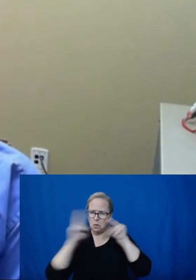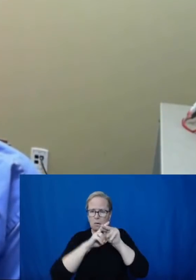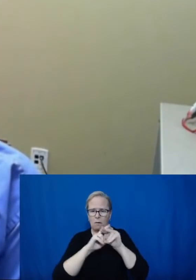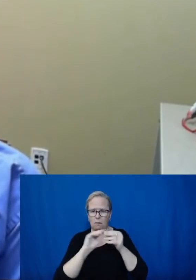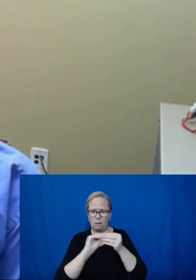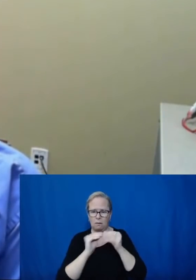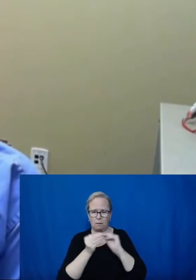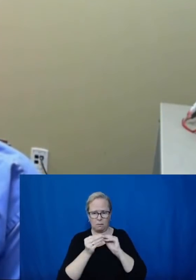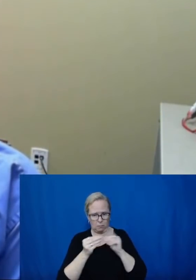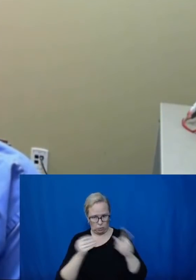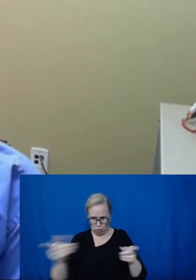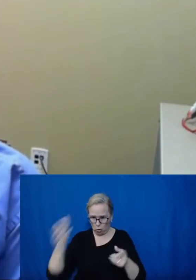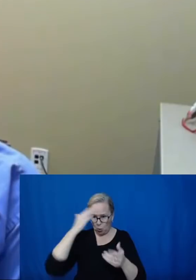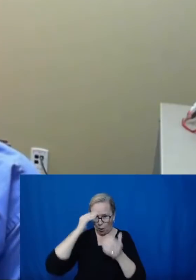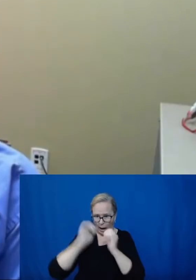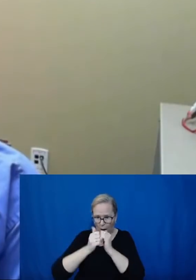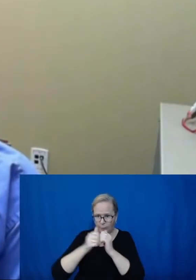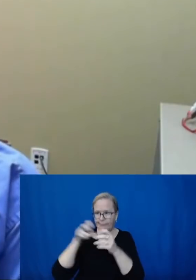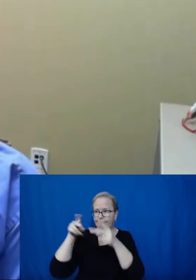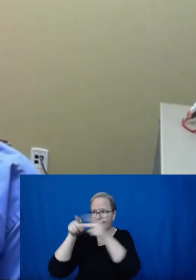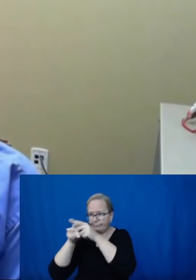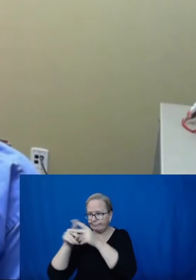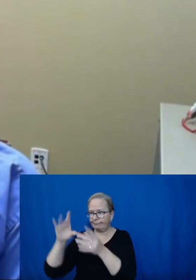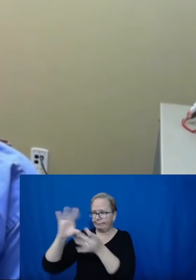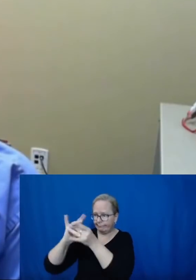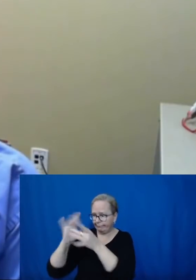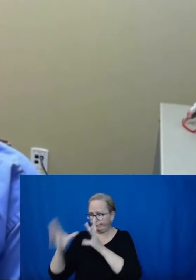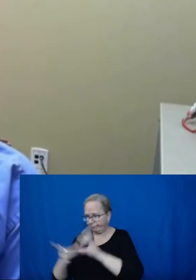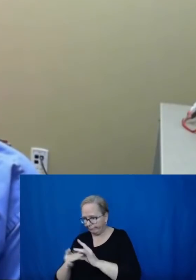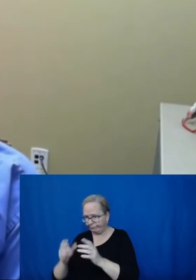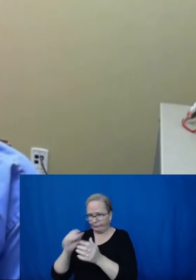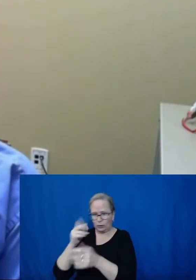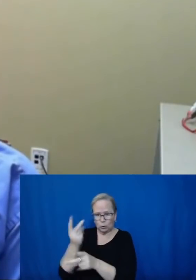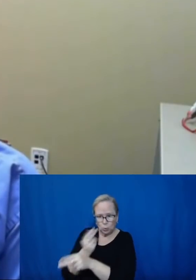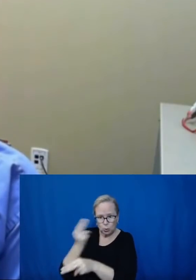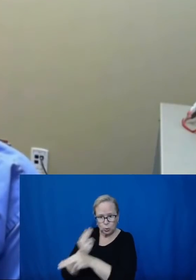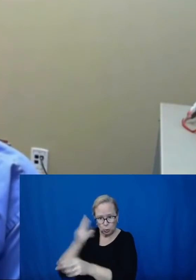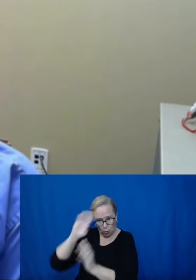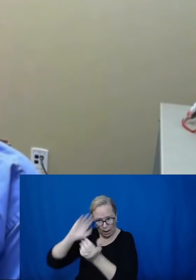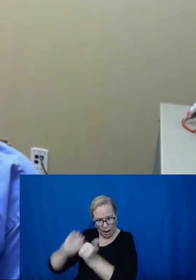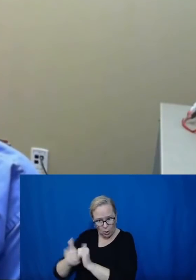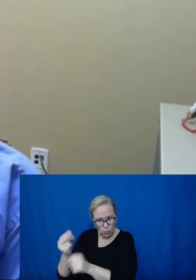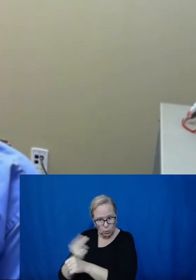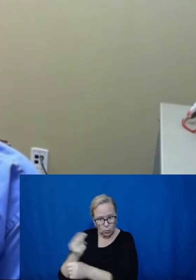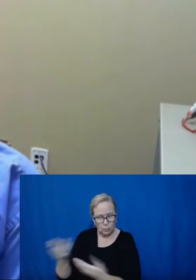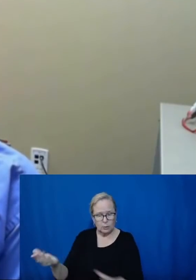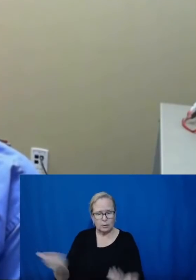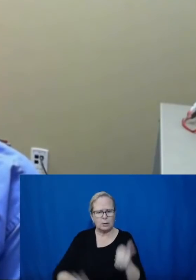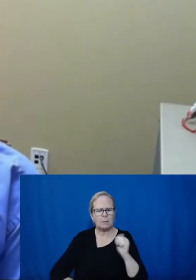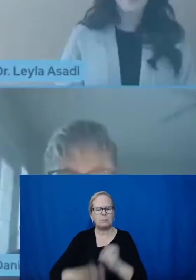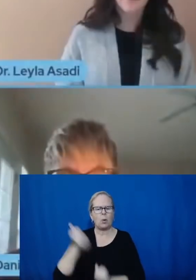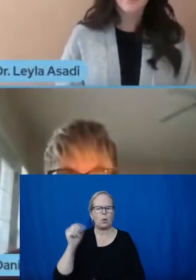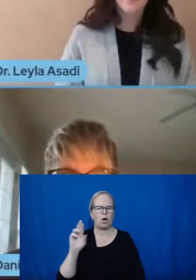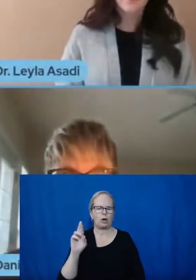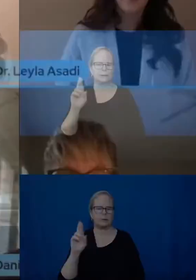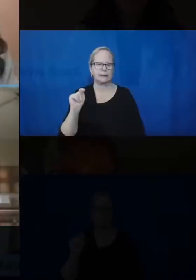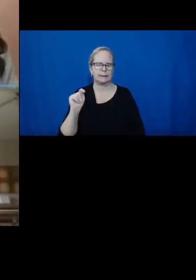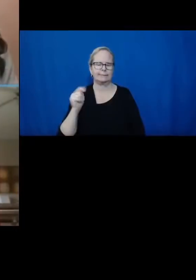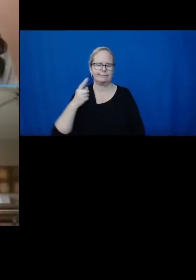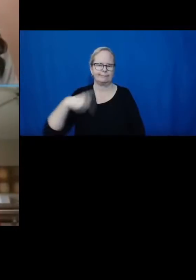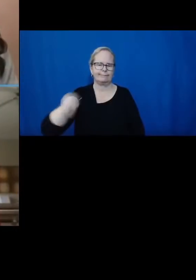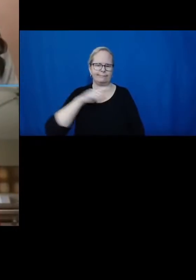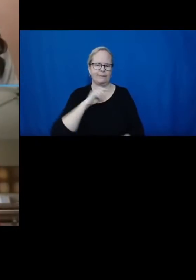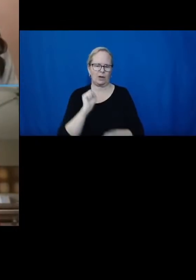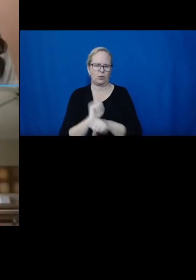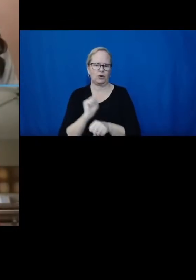a ventilator, that is where you are needed most. And so that's where you will find most respiratory therapists in a hospital today.